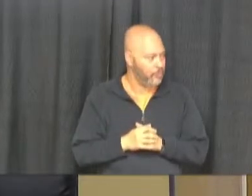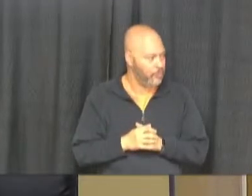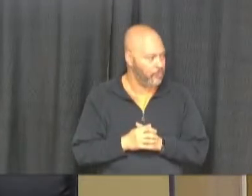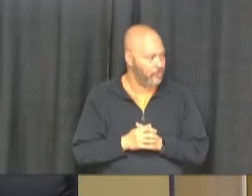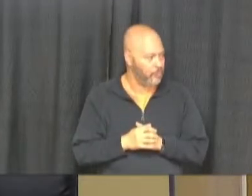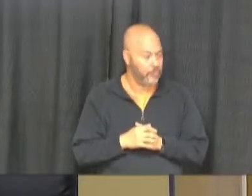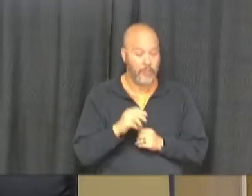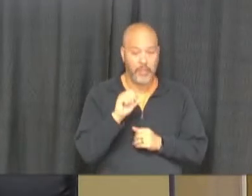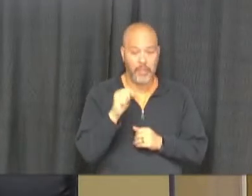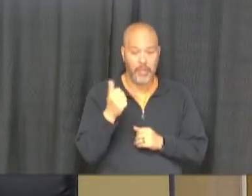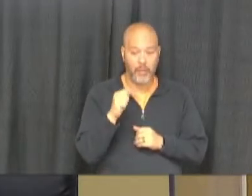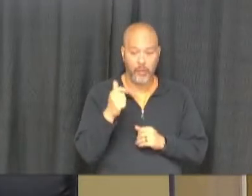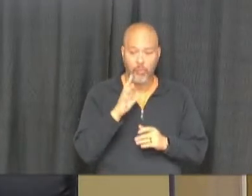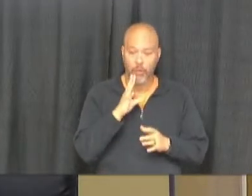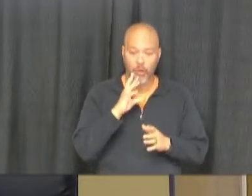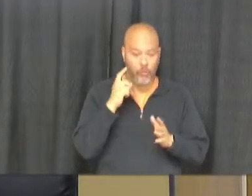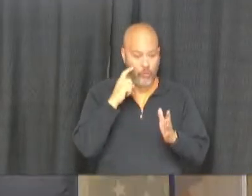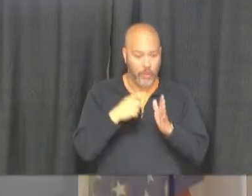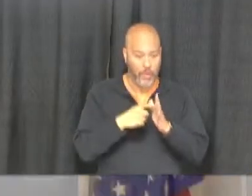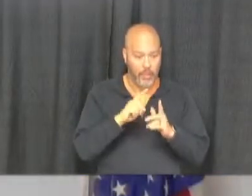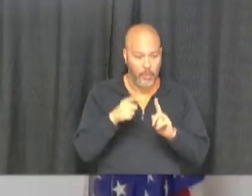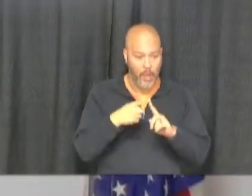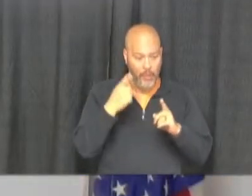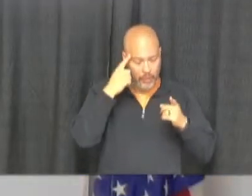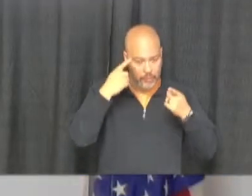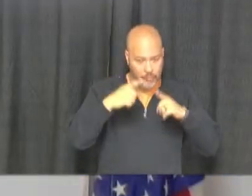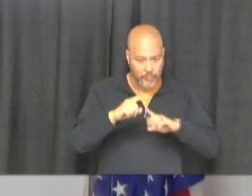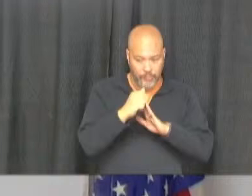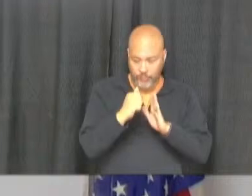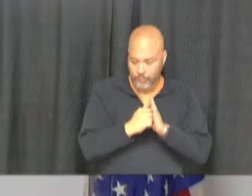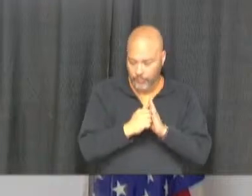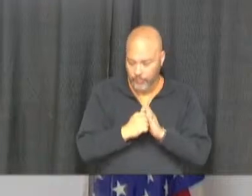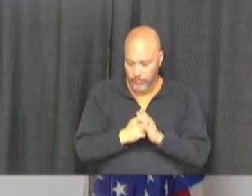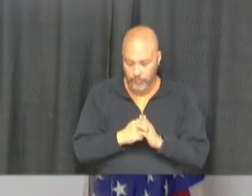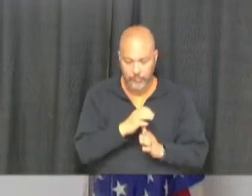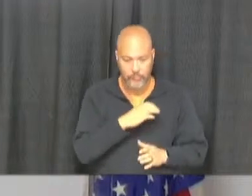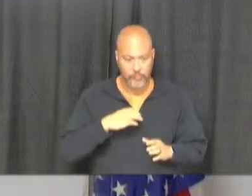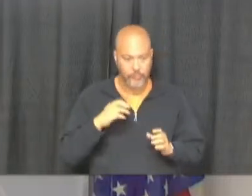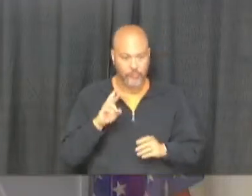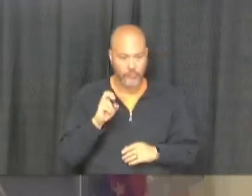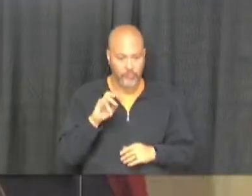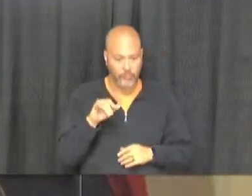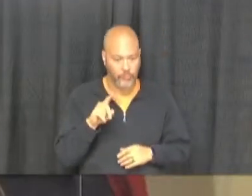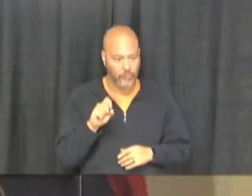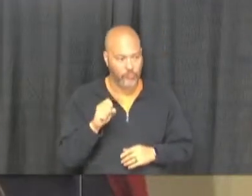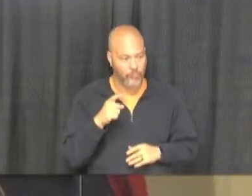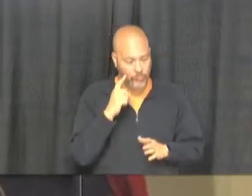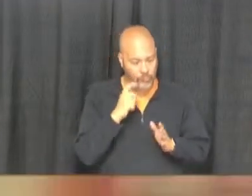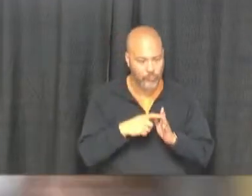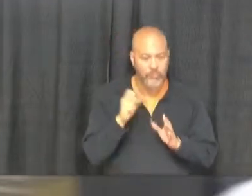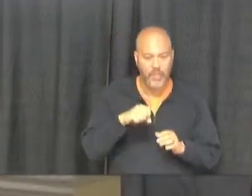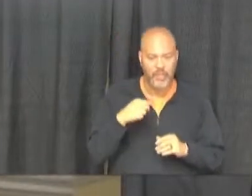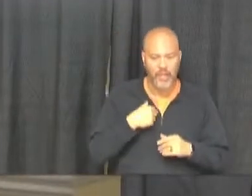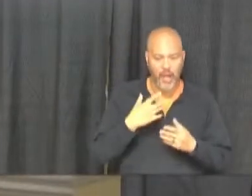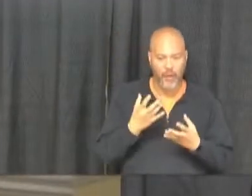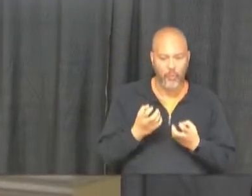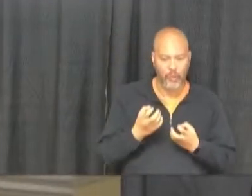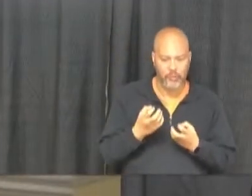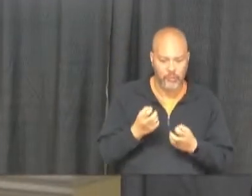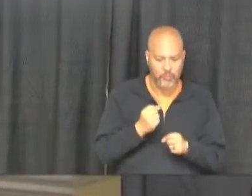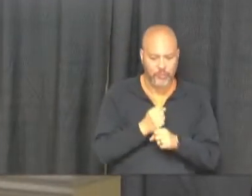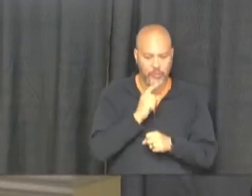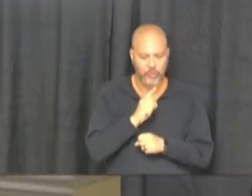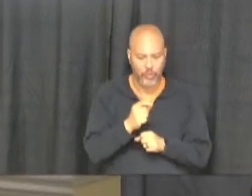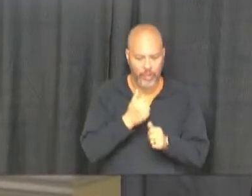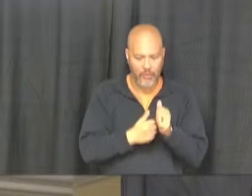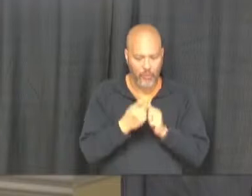Council, anyone else wish to be recognized on the consent agenda? Councilperson Reynolds, you're recognized. Yeah, I just wanted to maybe make sure